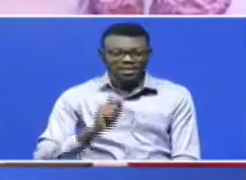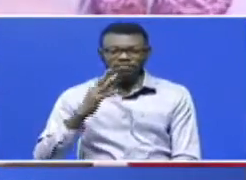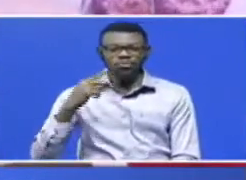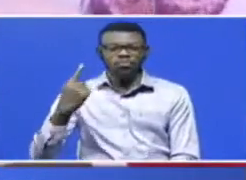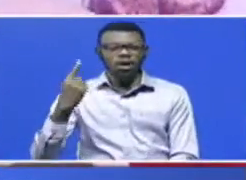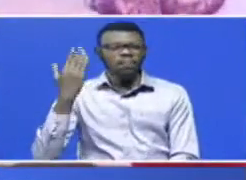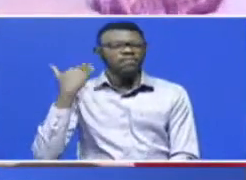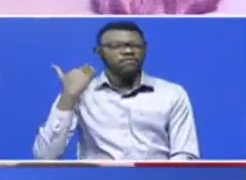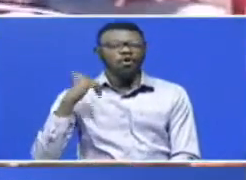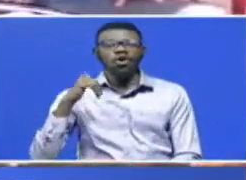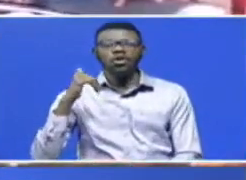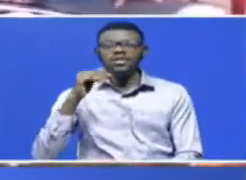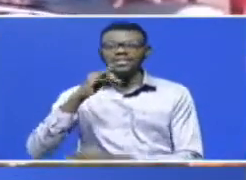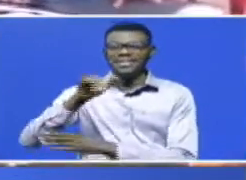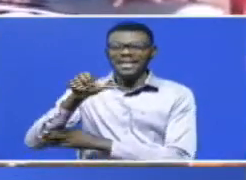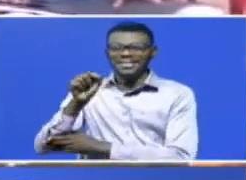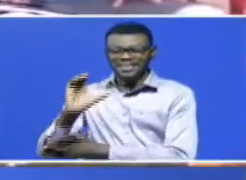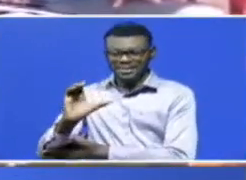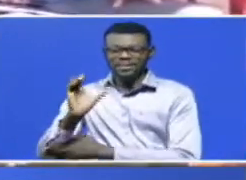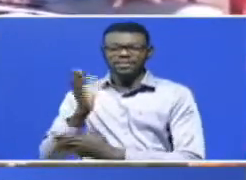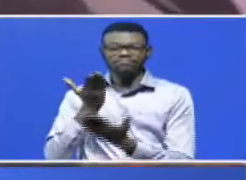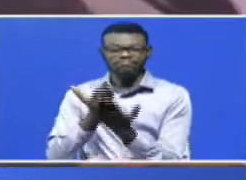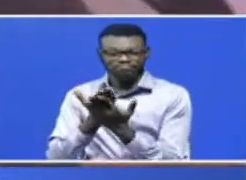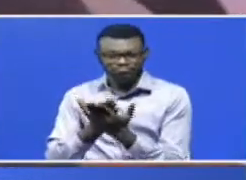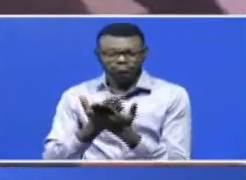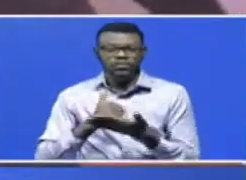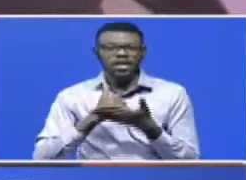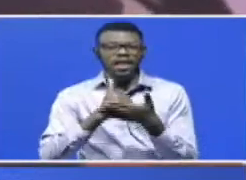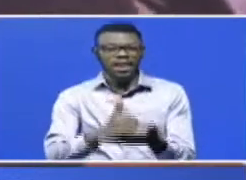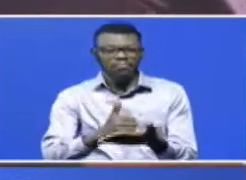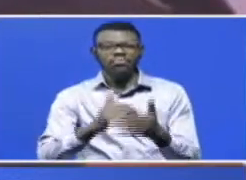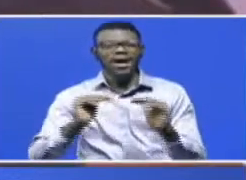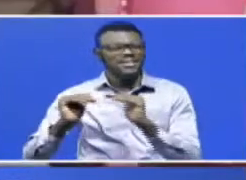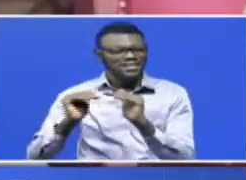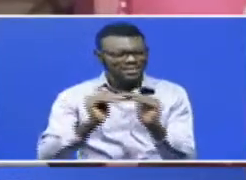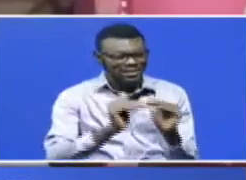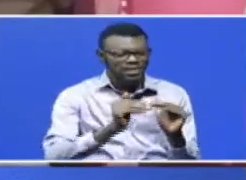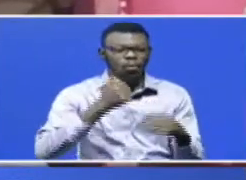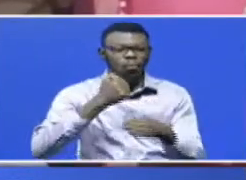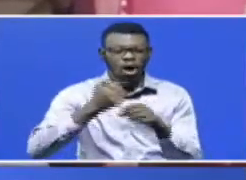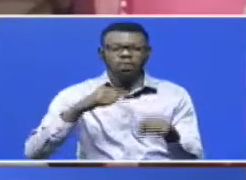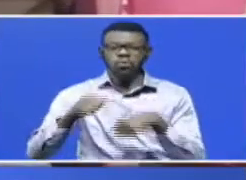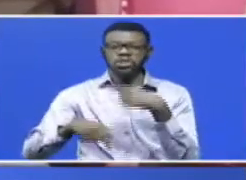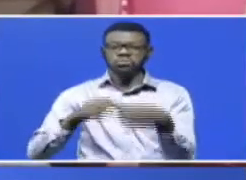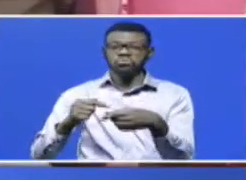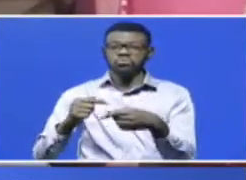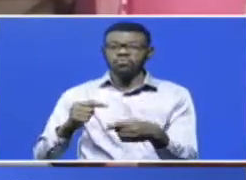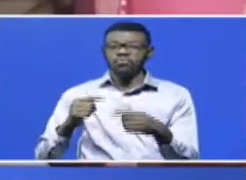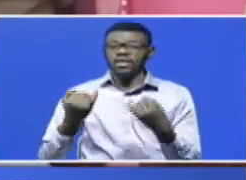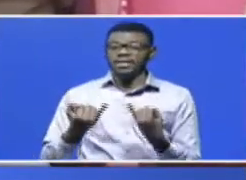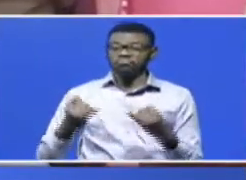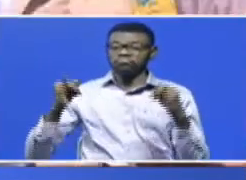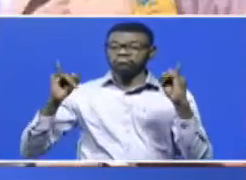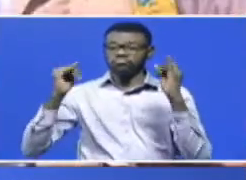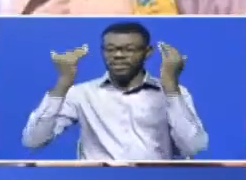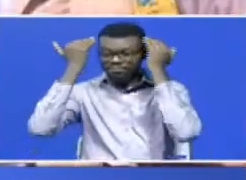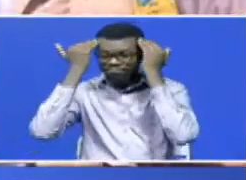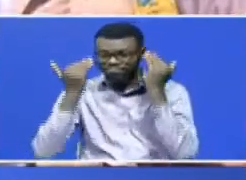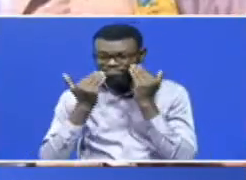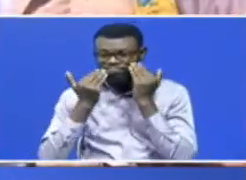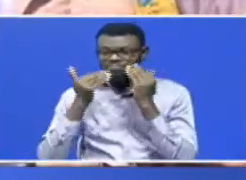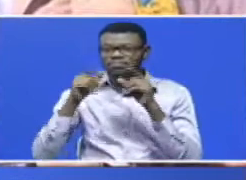by the Judiciary Service Commission so as to allow justice to prevail, insisting that the independence of the judiciary is non-negotiable.